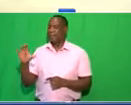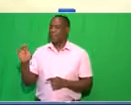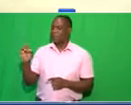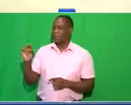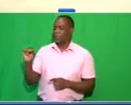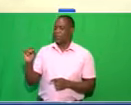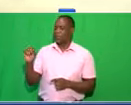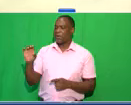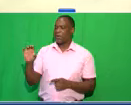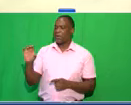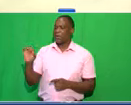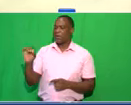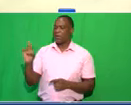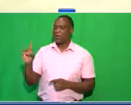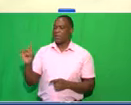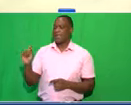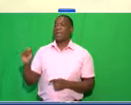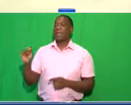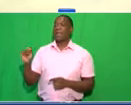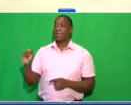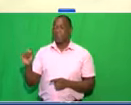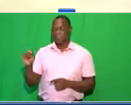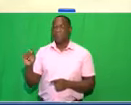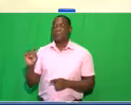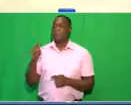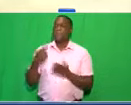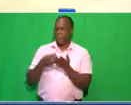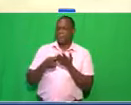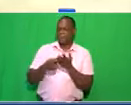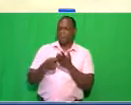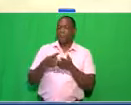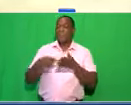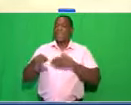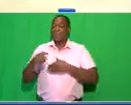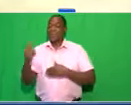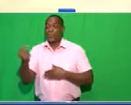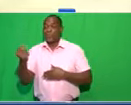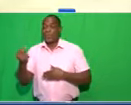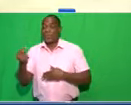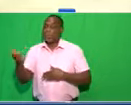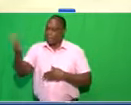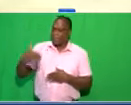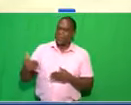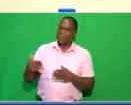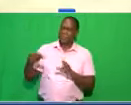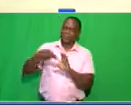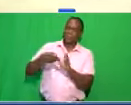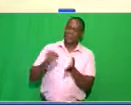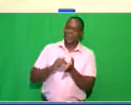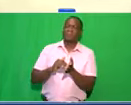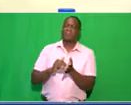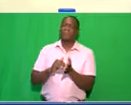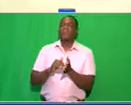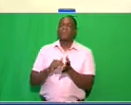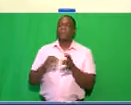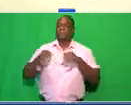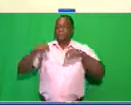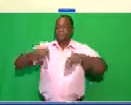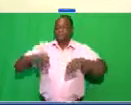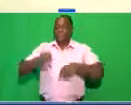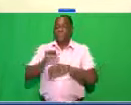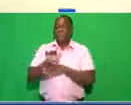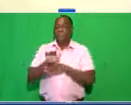other consultation we have next week, Tuesday, that's the 14th. Be sure to join us then. This evening's consultation focused primarily